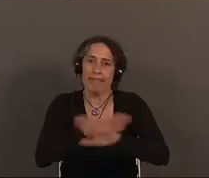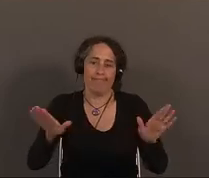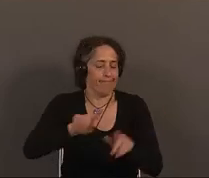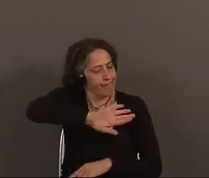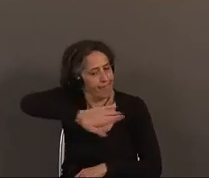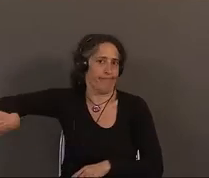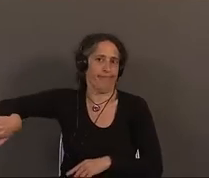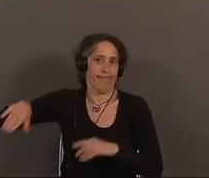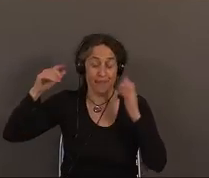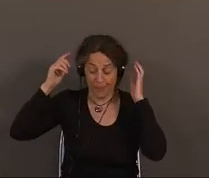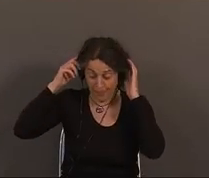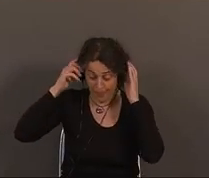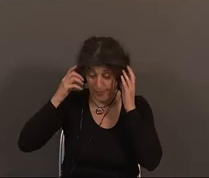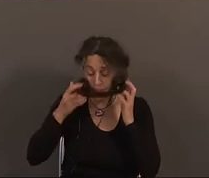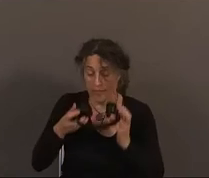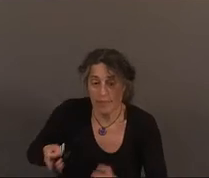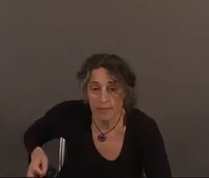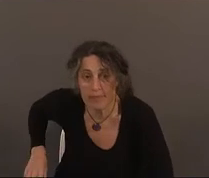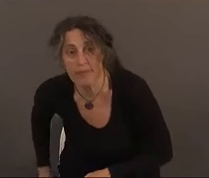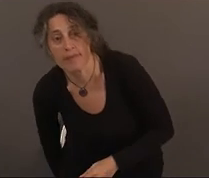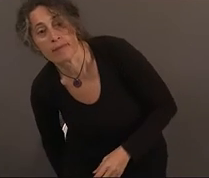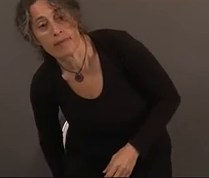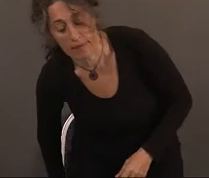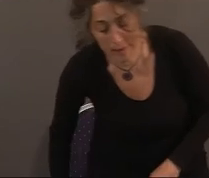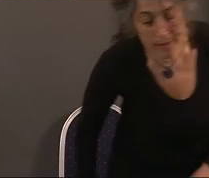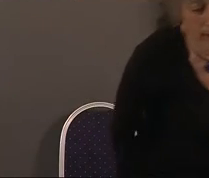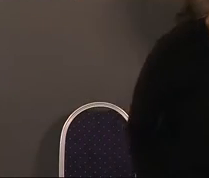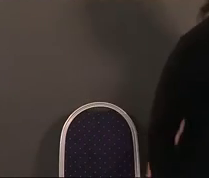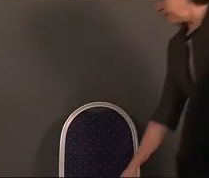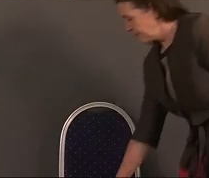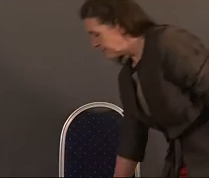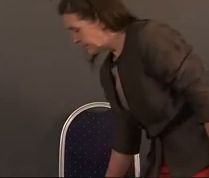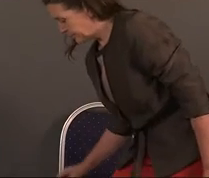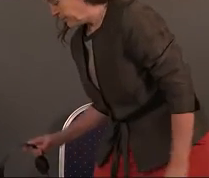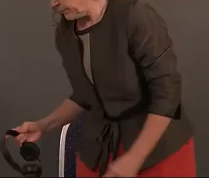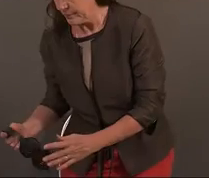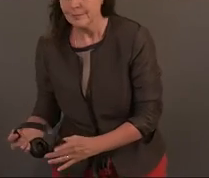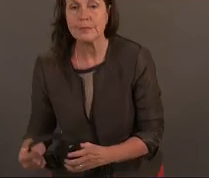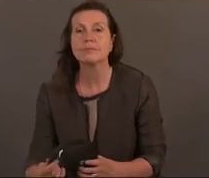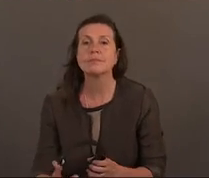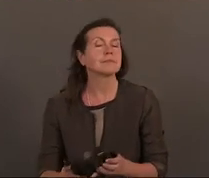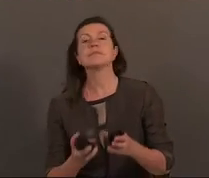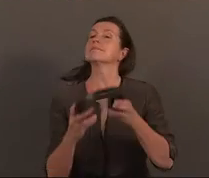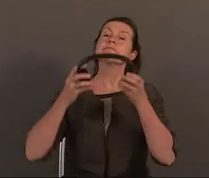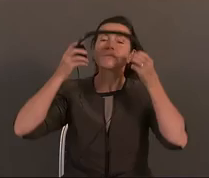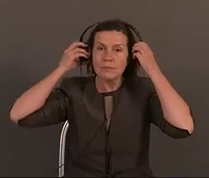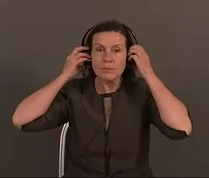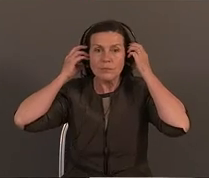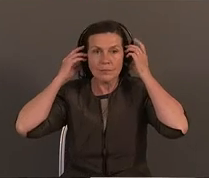No geo-blocking. Sébastien? I think the next success story in Europe will not come from any regulation. I'm sorry about this.